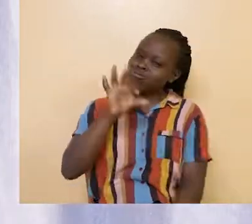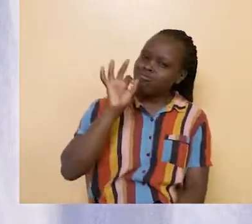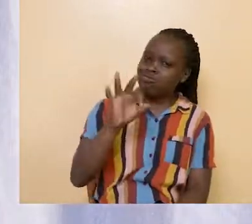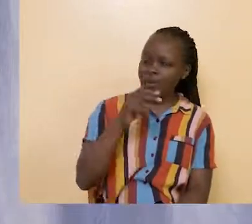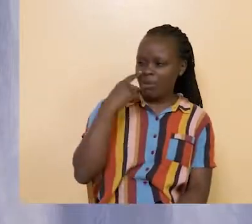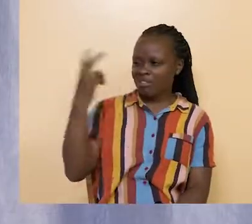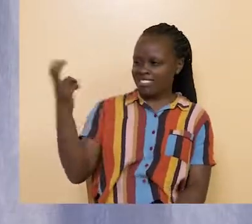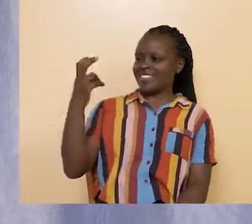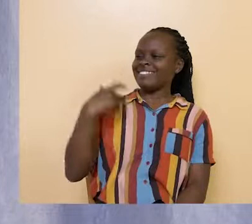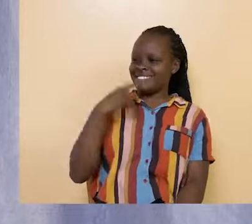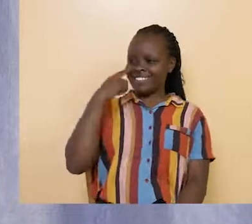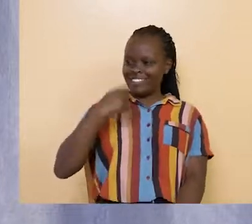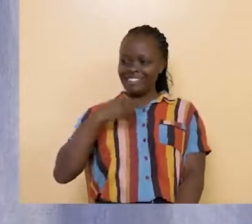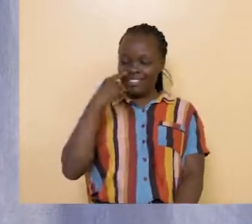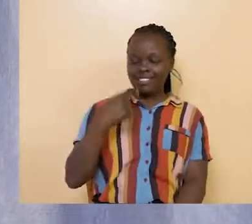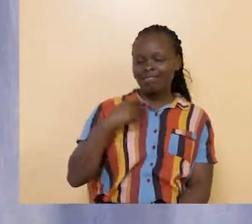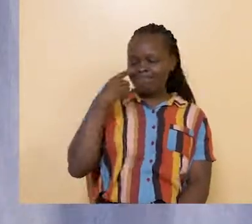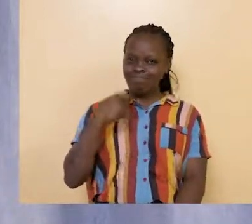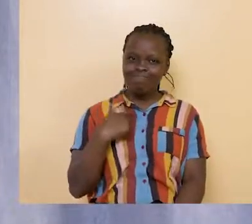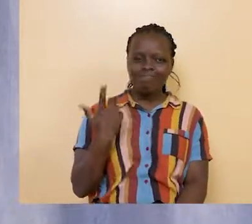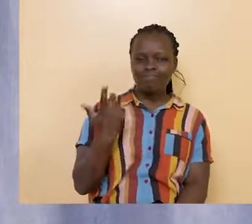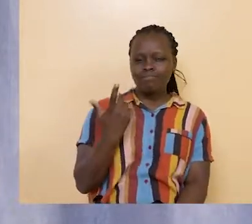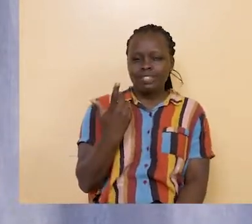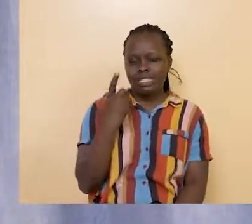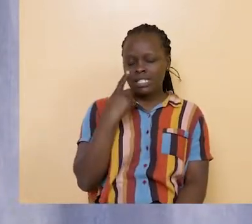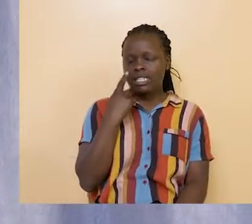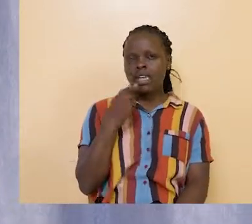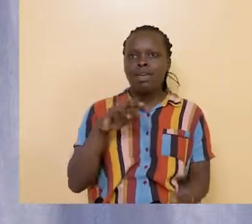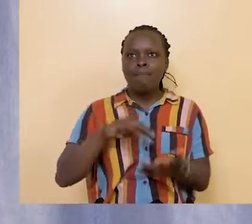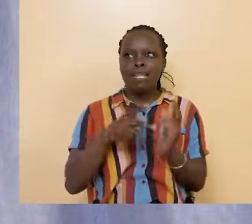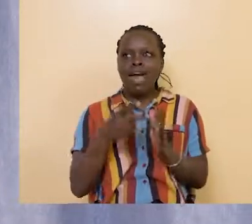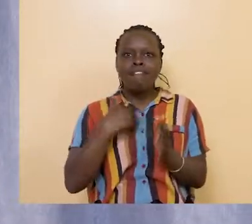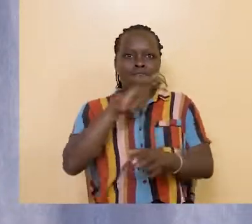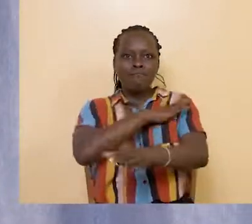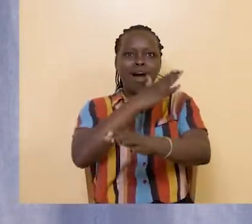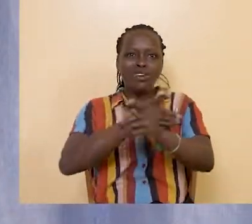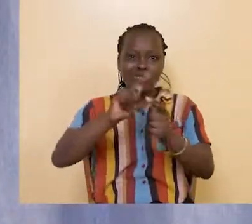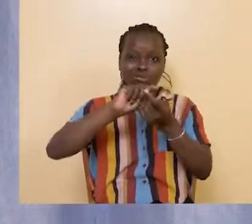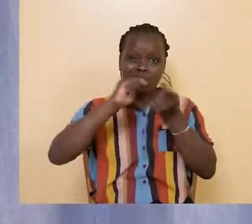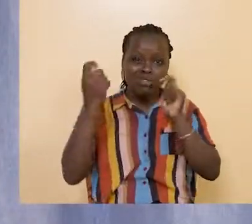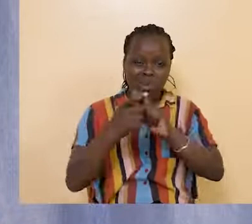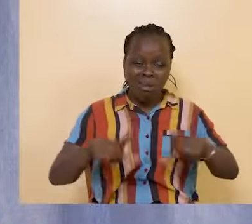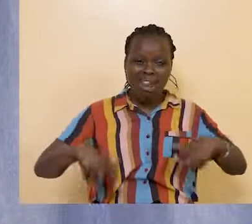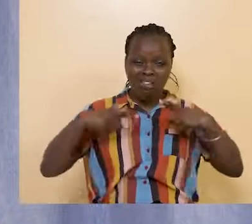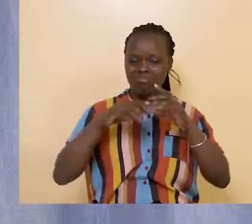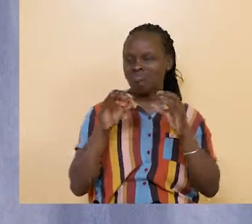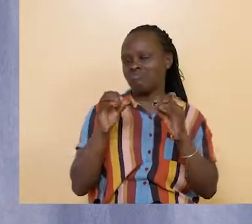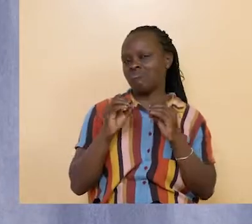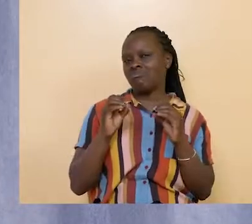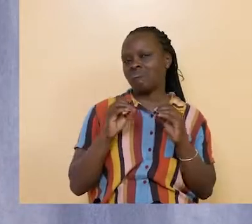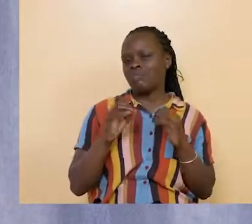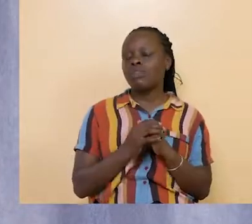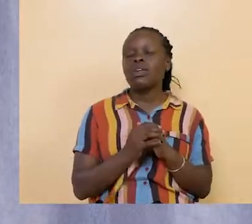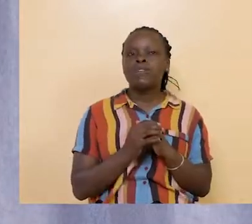someone is watching, right? So if we are doing kindness for kindness' sake, then it has no power to transform and put real life into